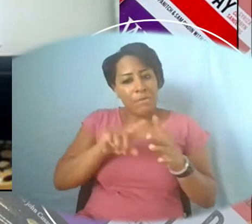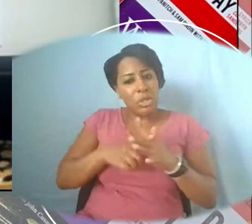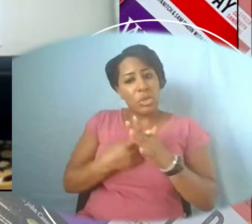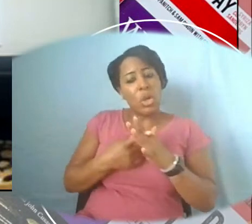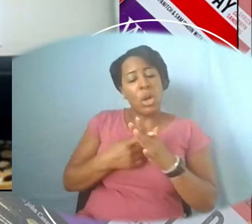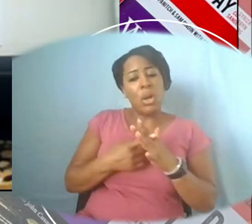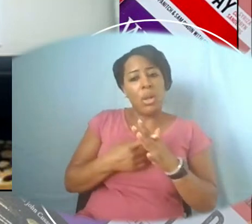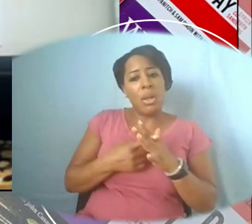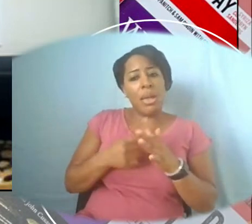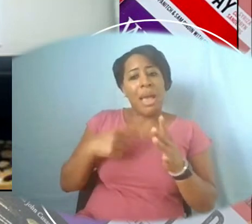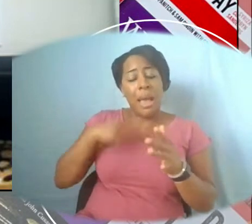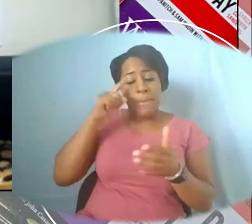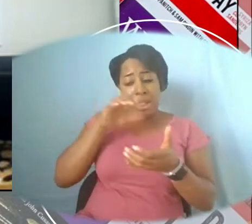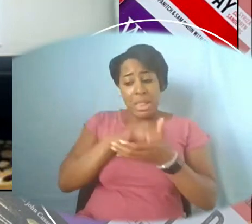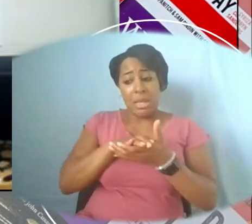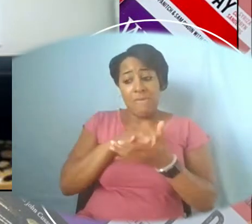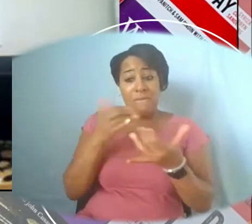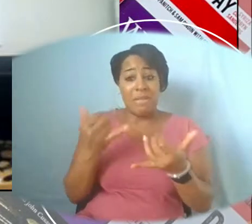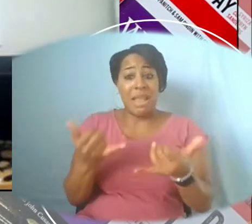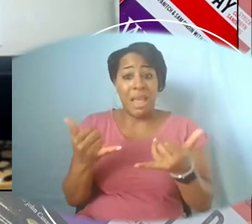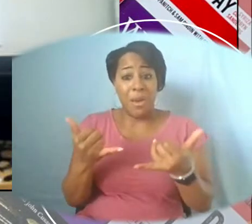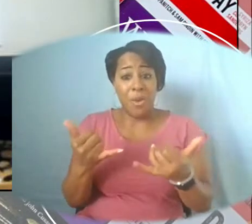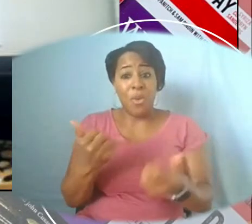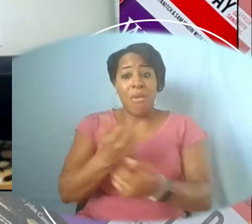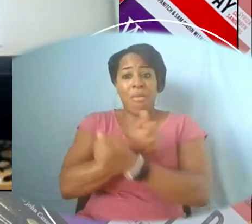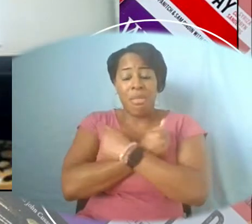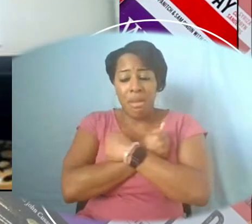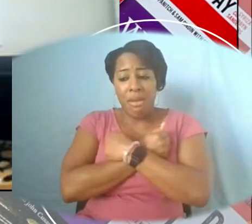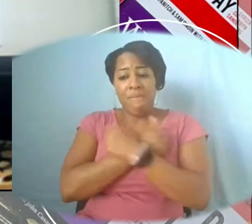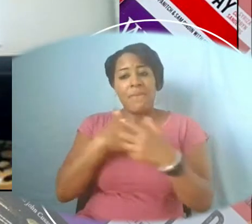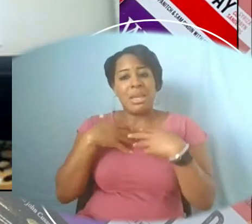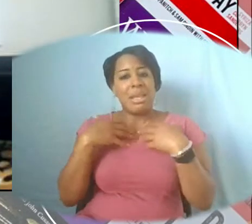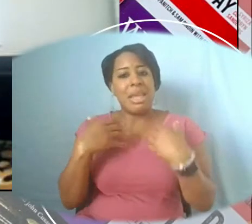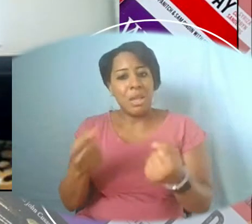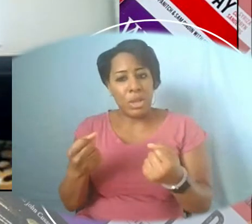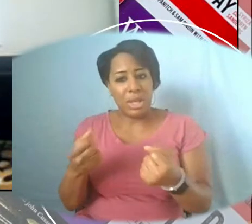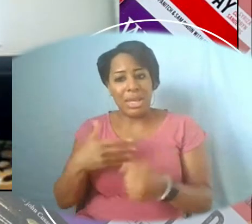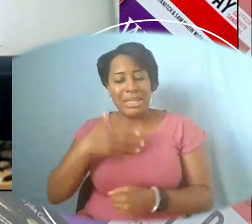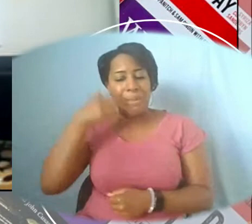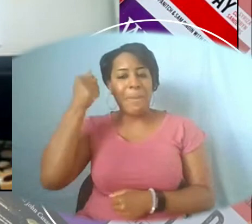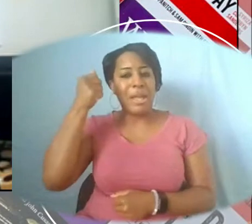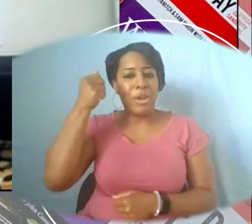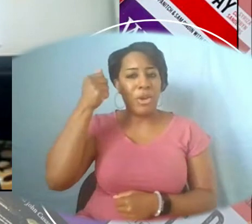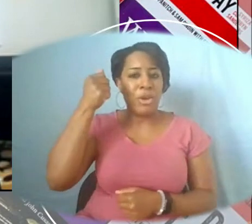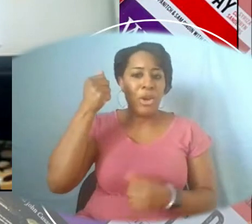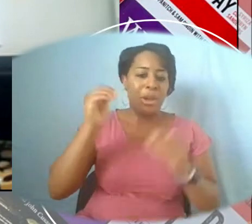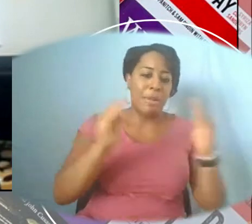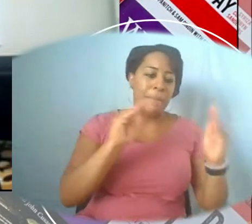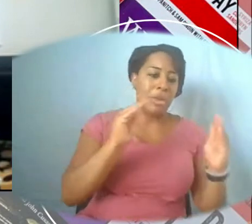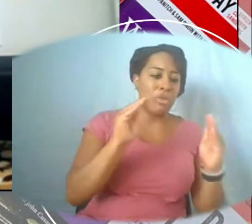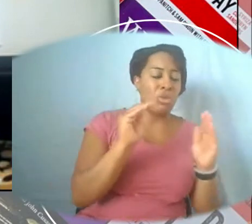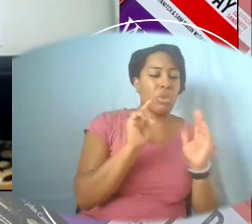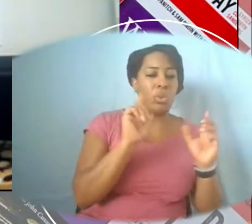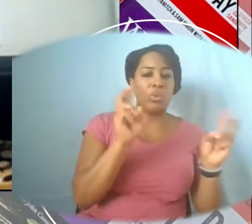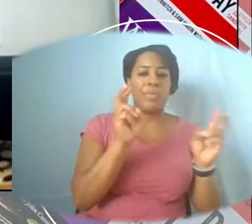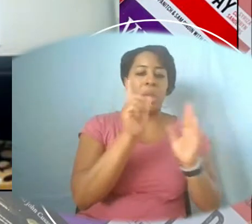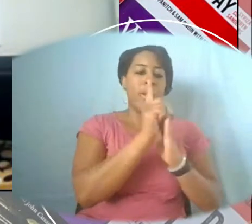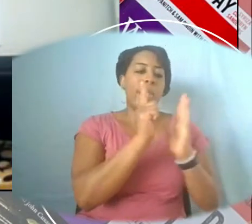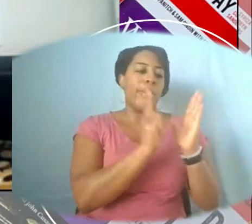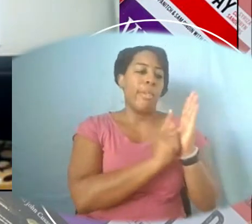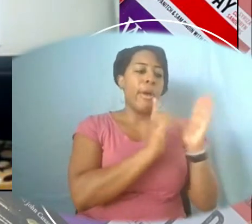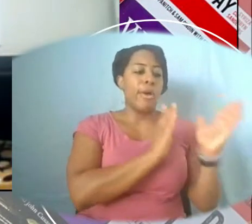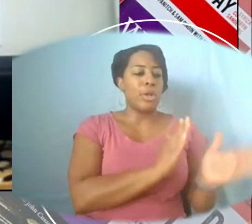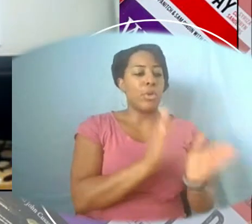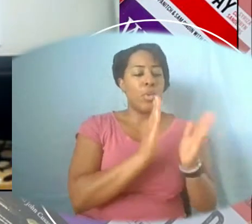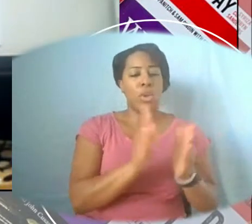believe that in this time, love and healing is better than of law and order or crime and punishment. It